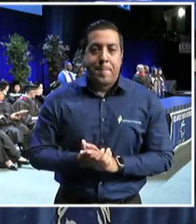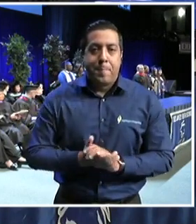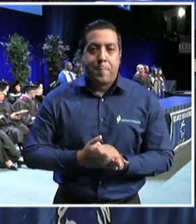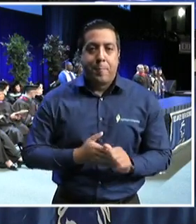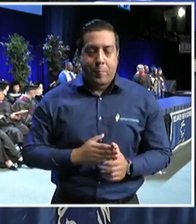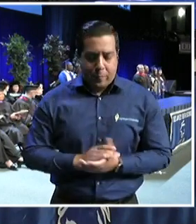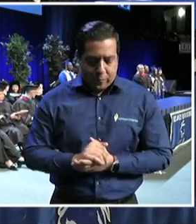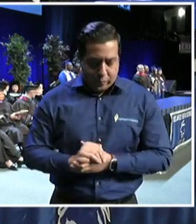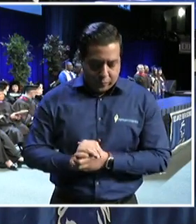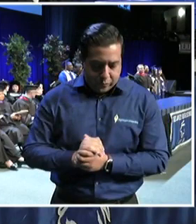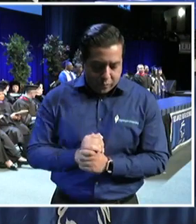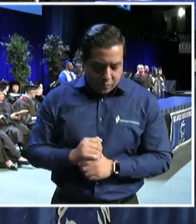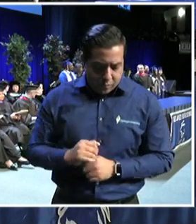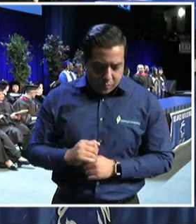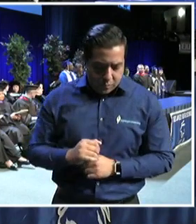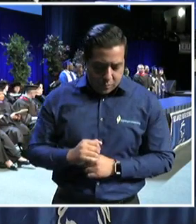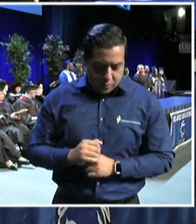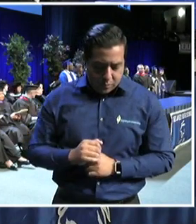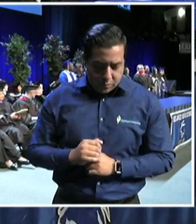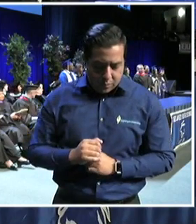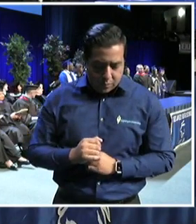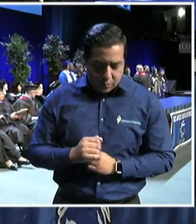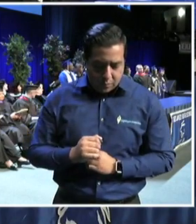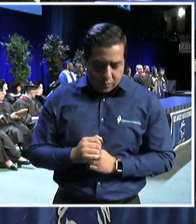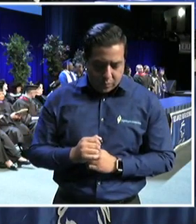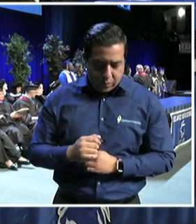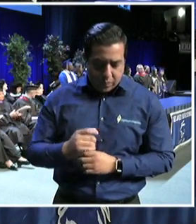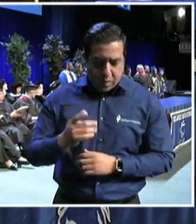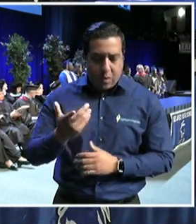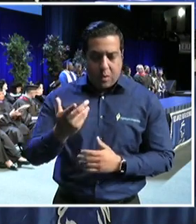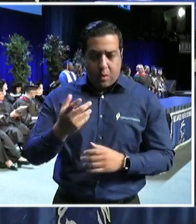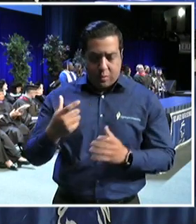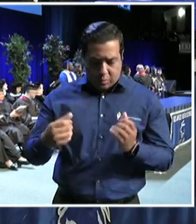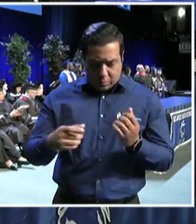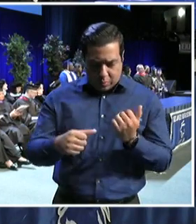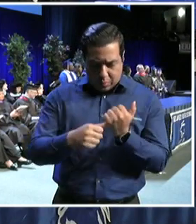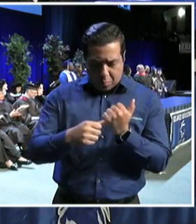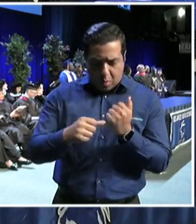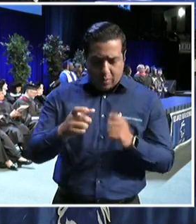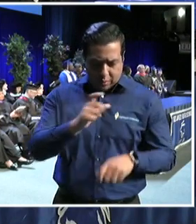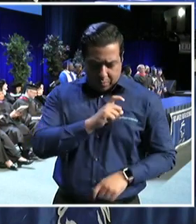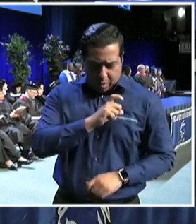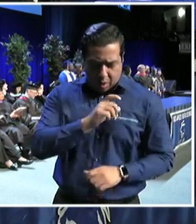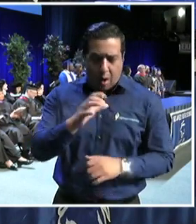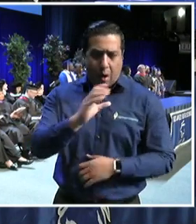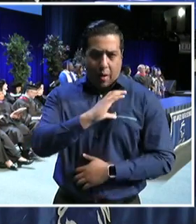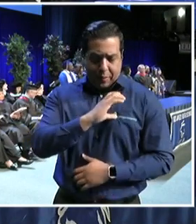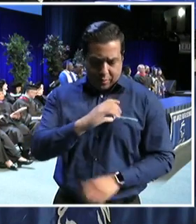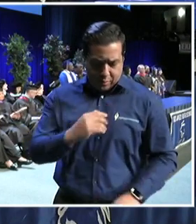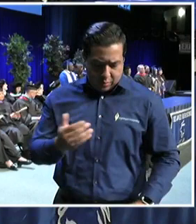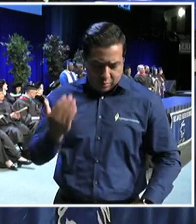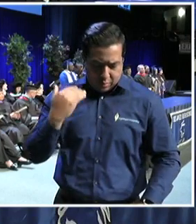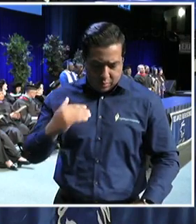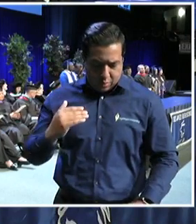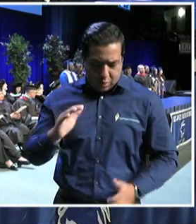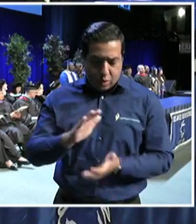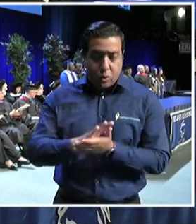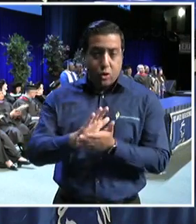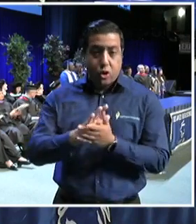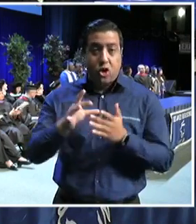Imelda De La Guardia, student support service officer. Kimberly Fontenot, school leadership